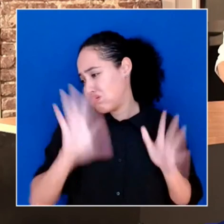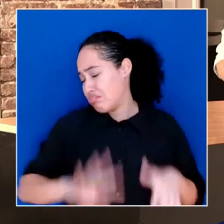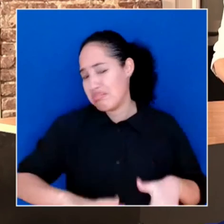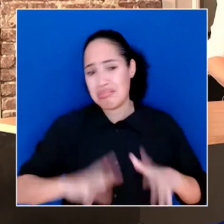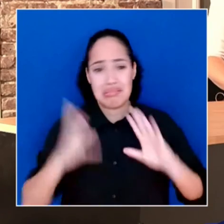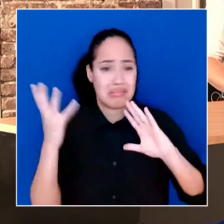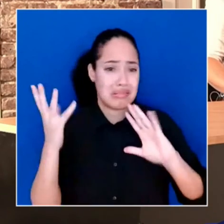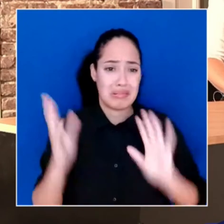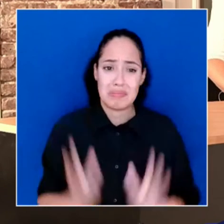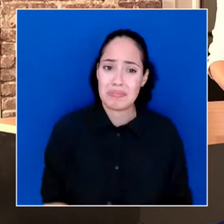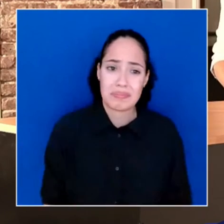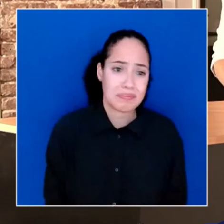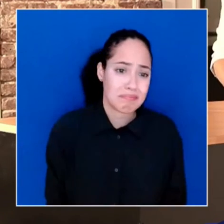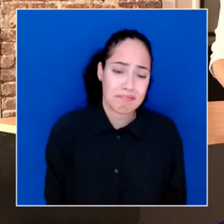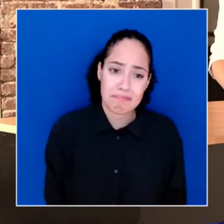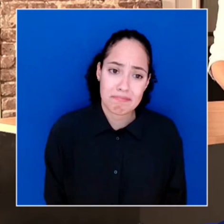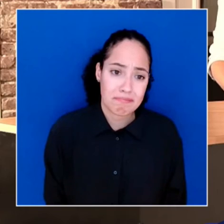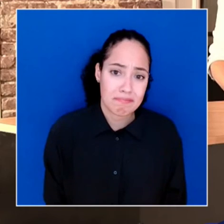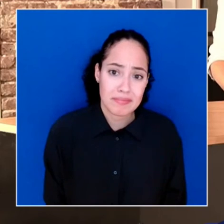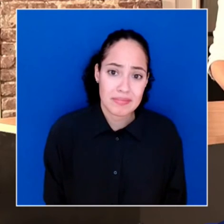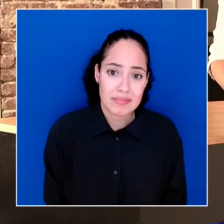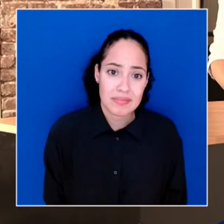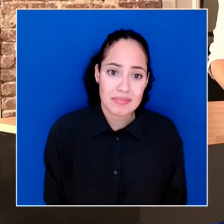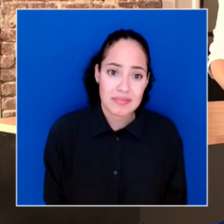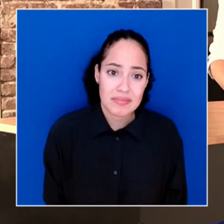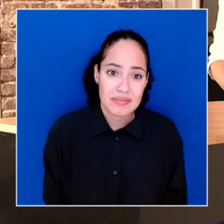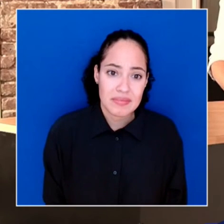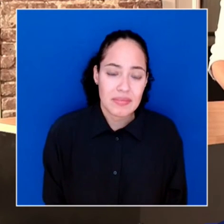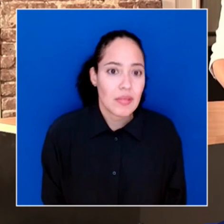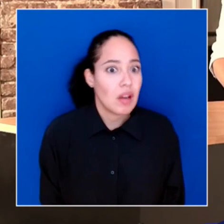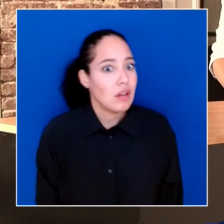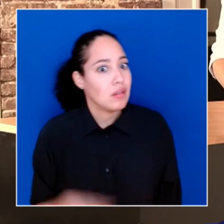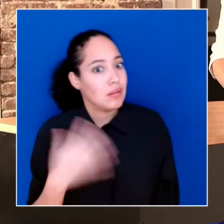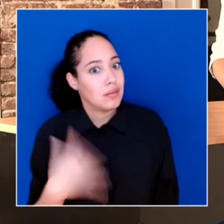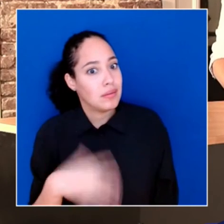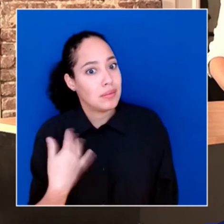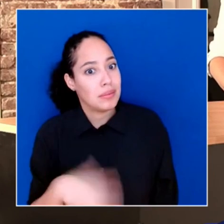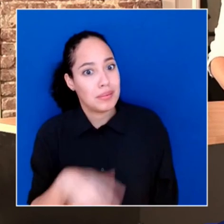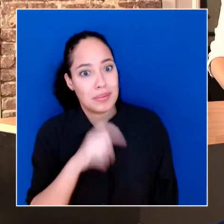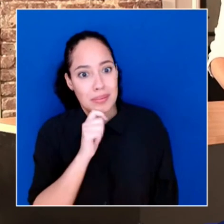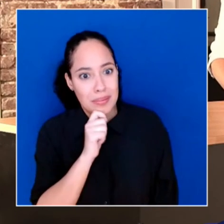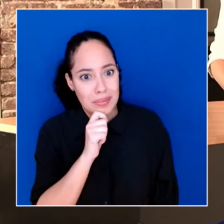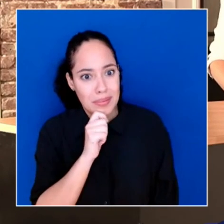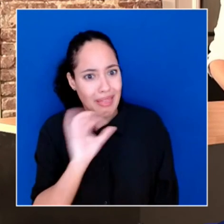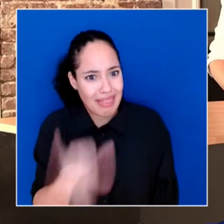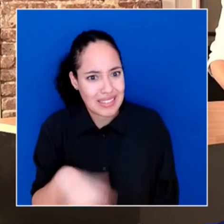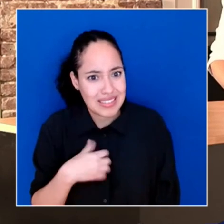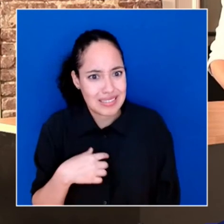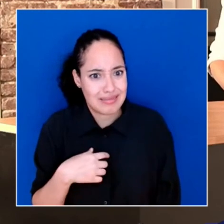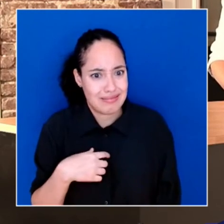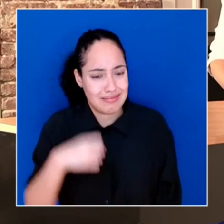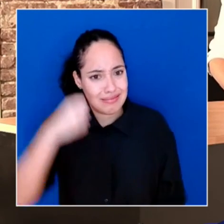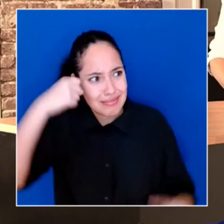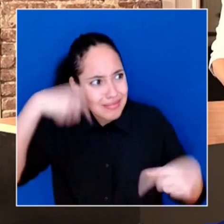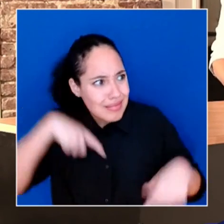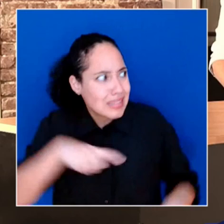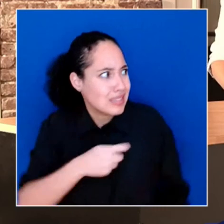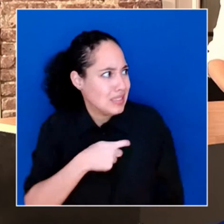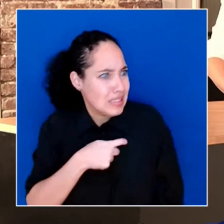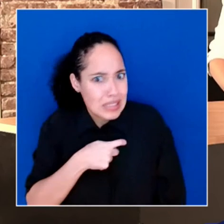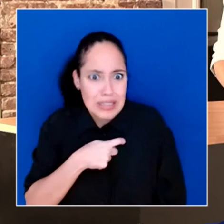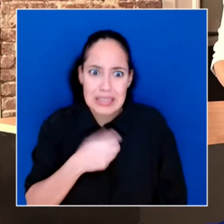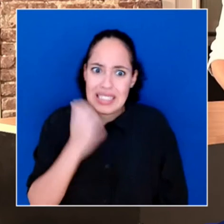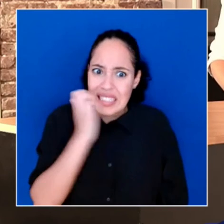don't. Yeah, I can imagine that sends your anxiety through the roof when you're having to deal with that. Yeah,